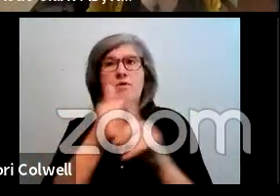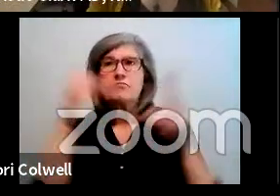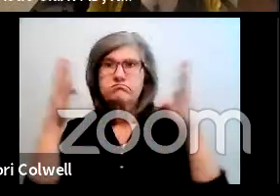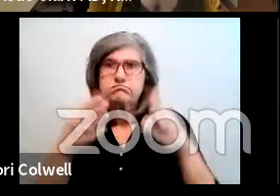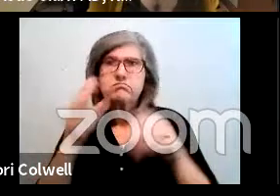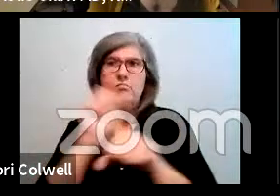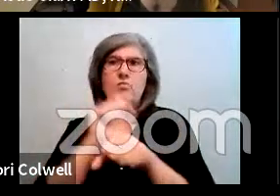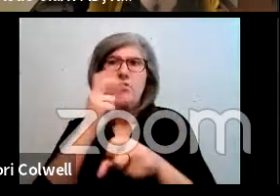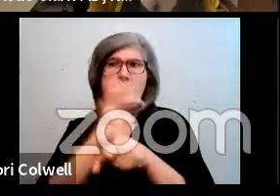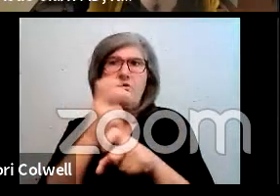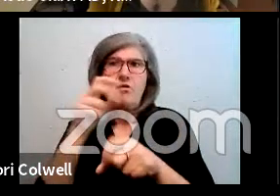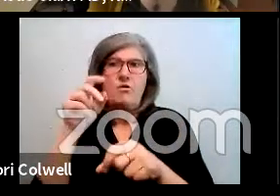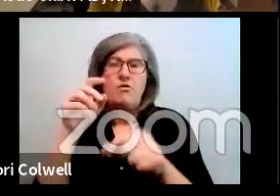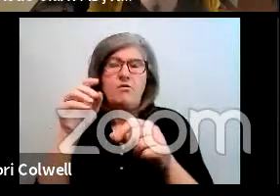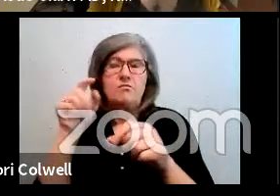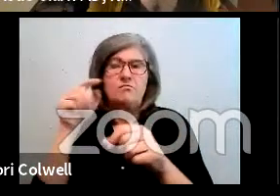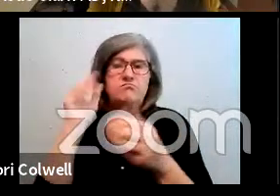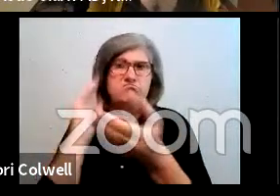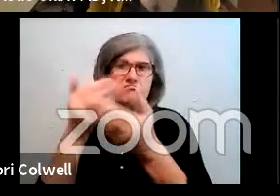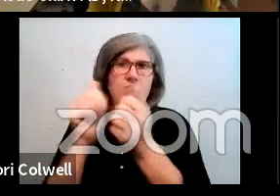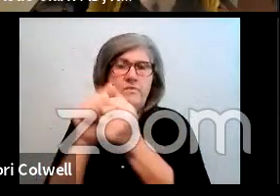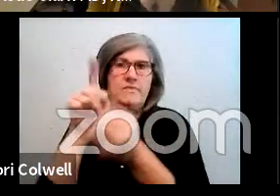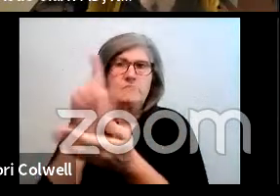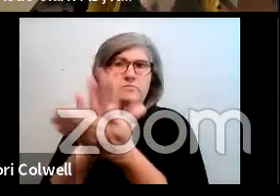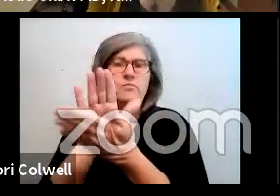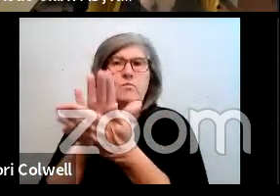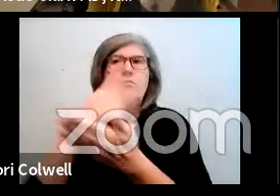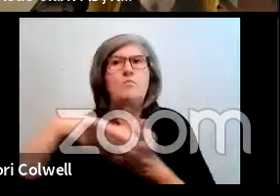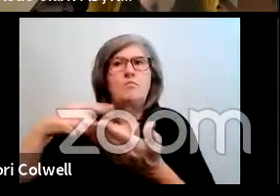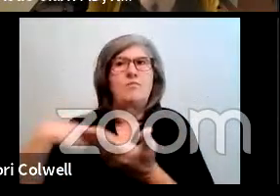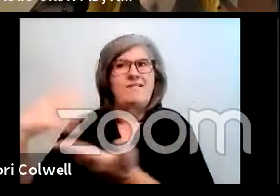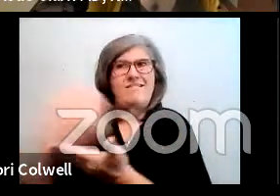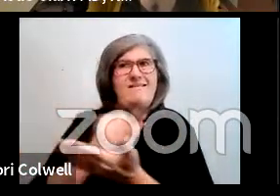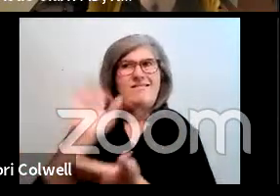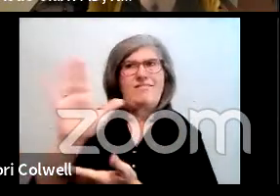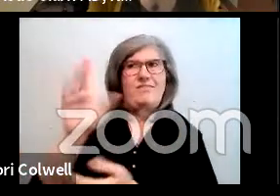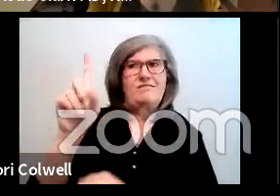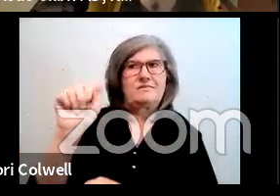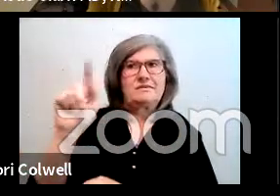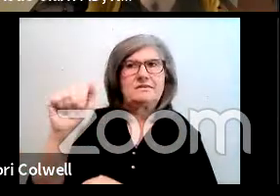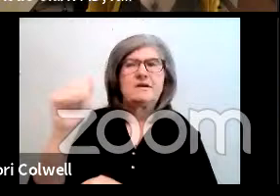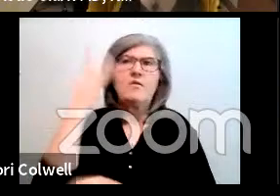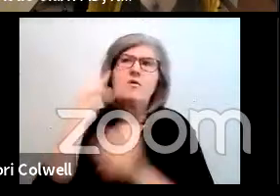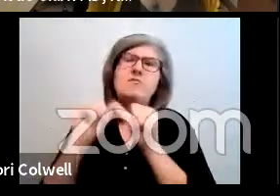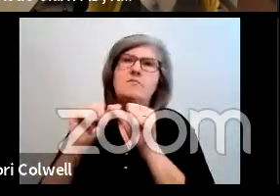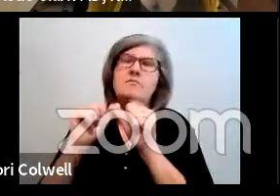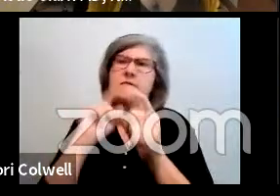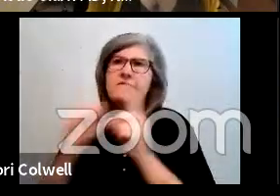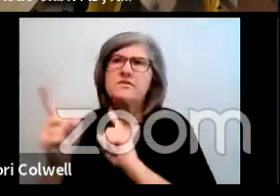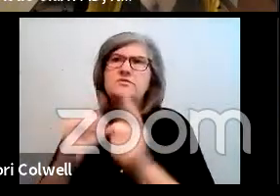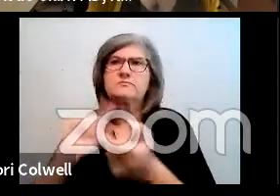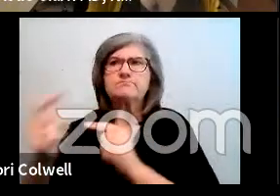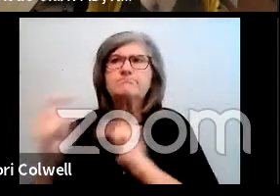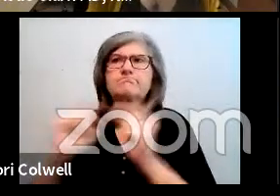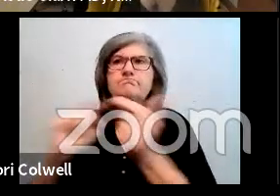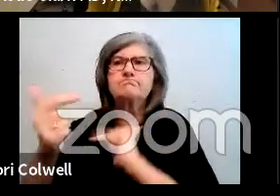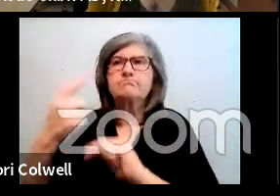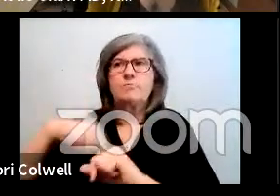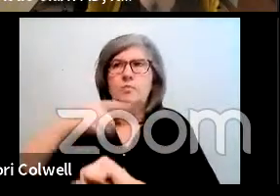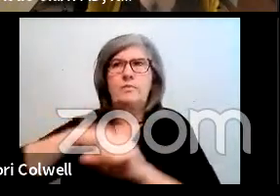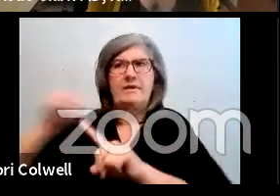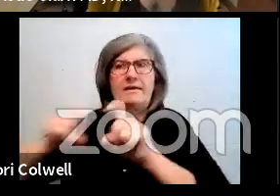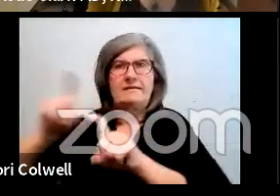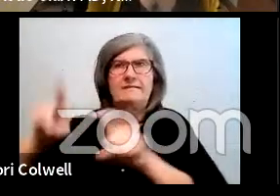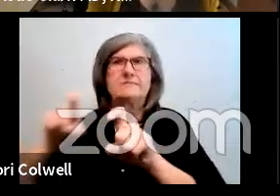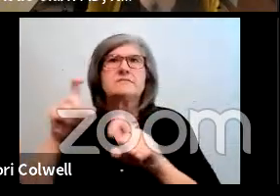closely with the schools, we're collecting data from them because we're having constant conversations. We are asking them, but that just gives